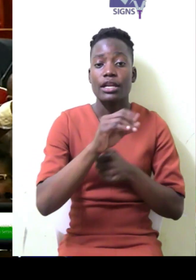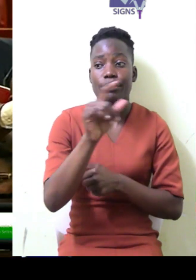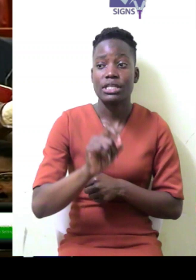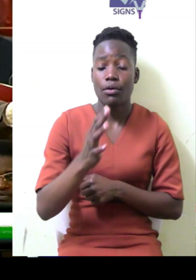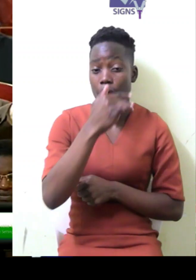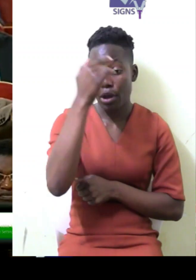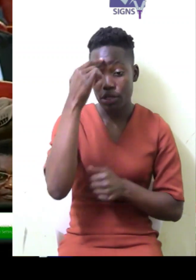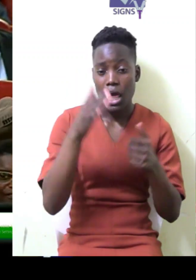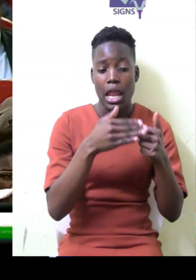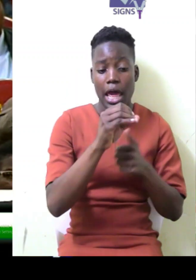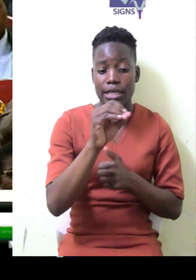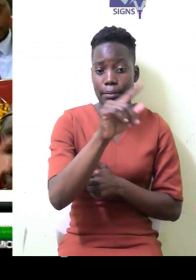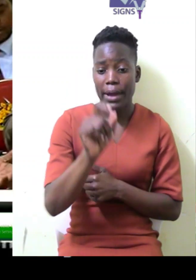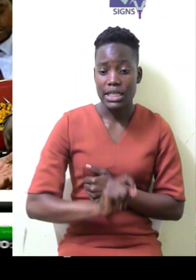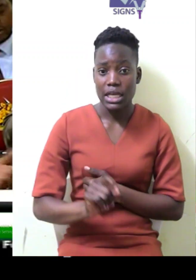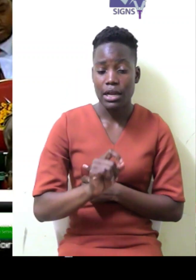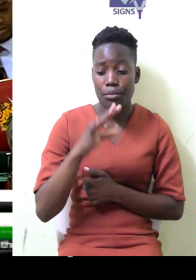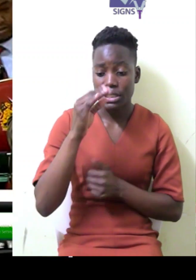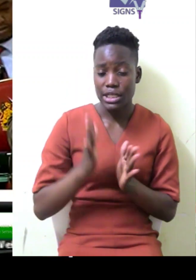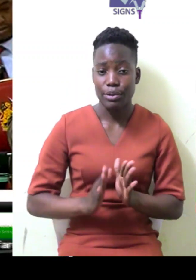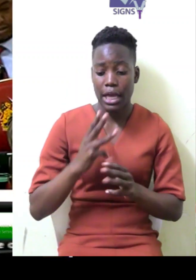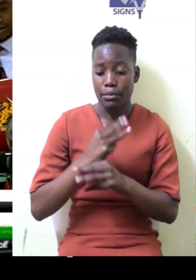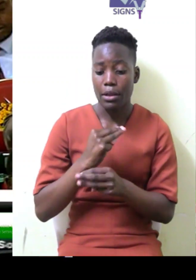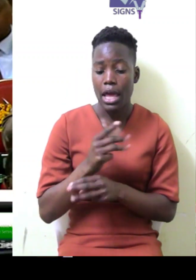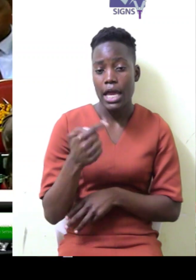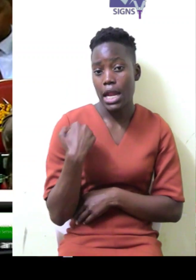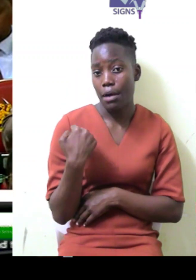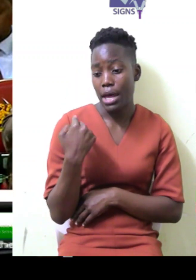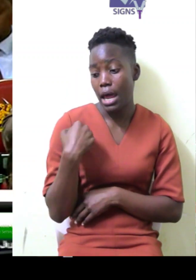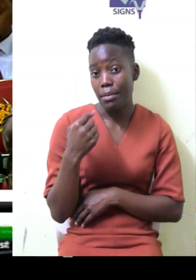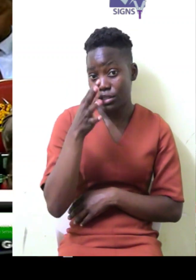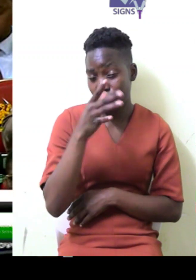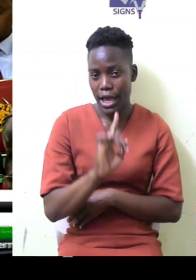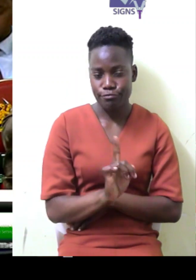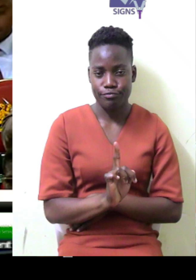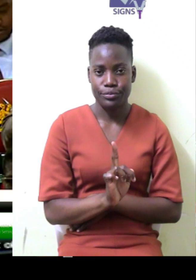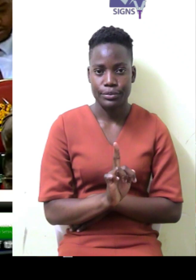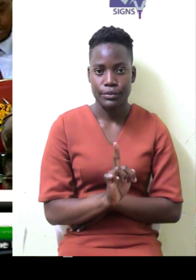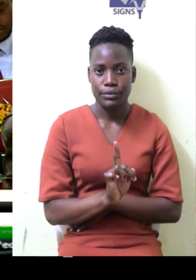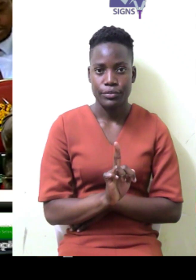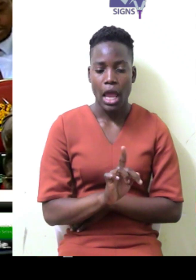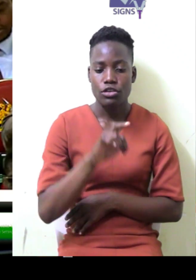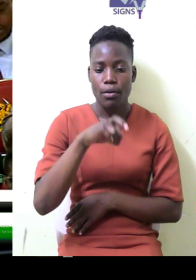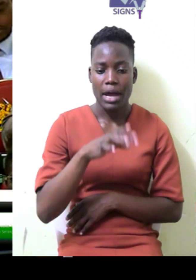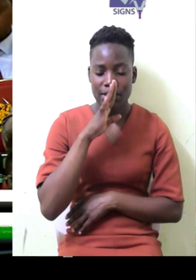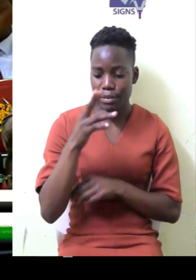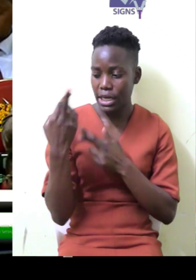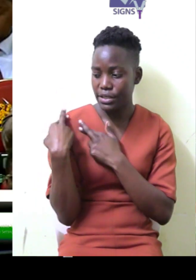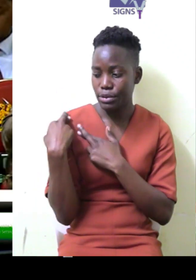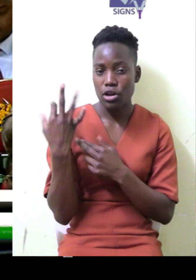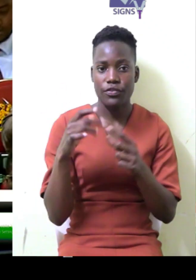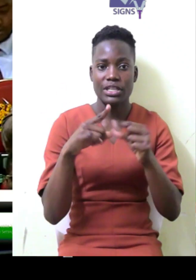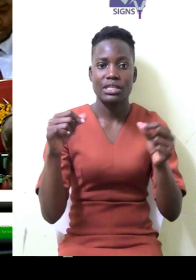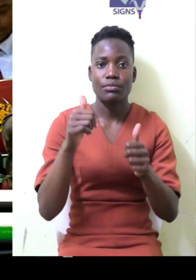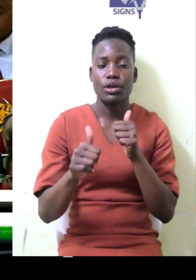90%, Mr. Speaker, is mathematics. These are numbers, and numbers do not lie. You must be responsible of the statement that you